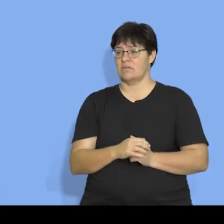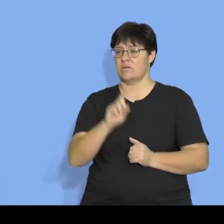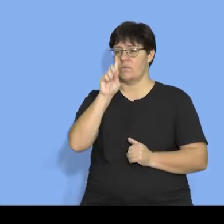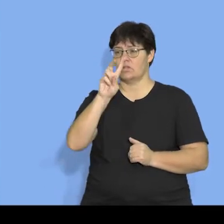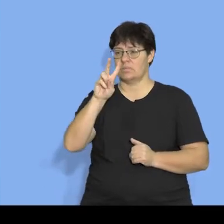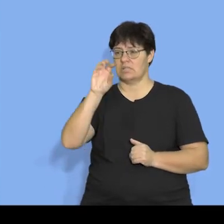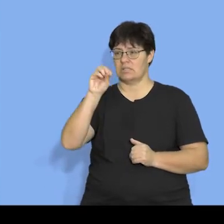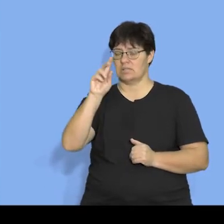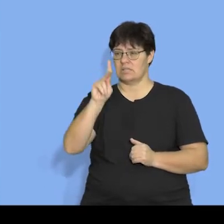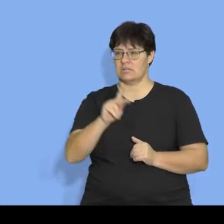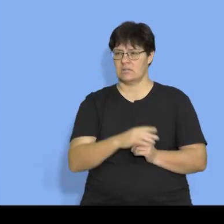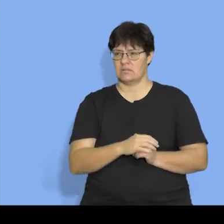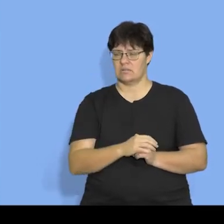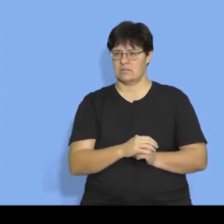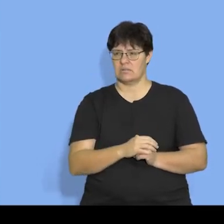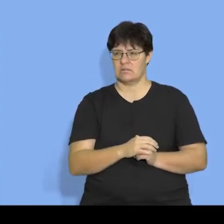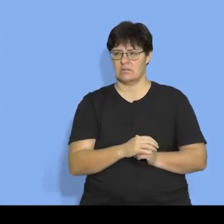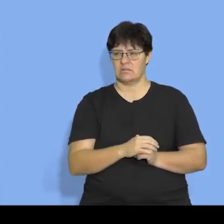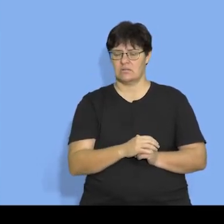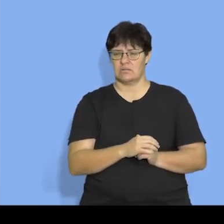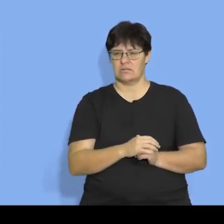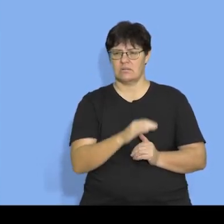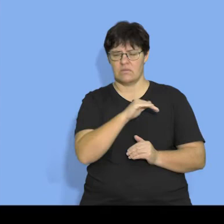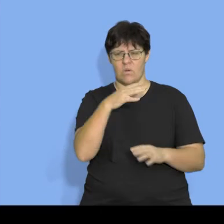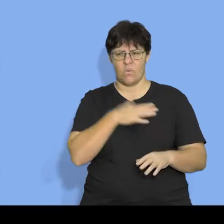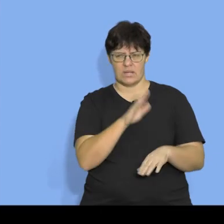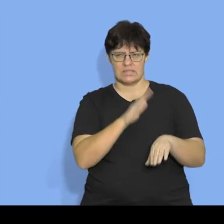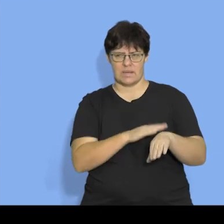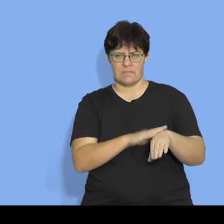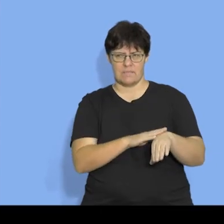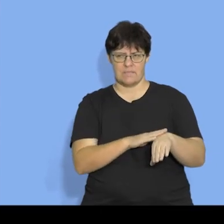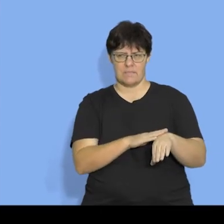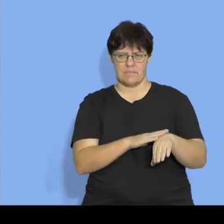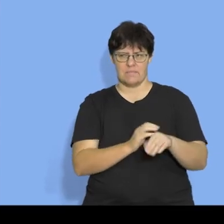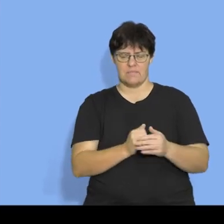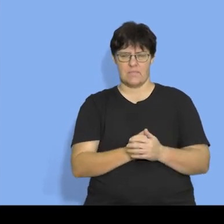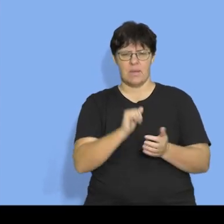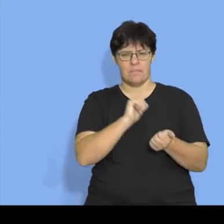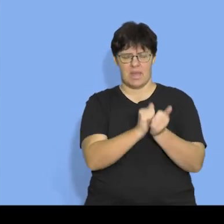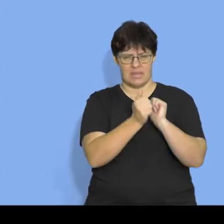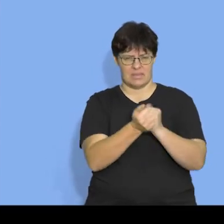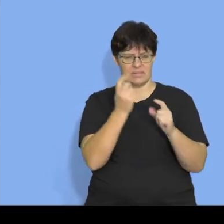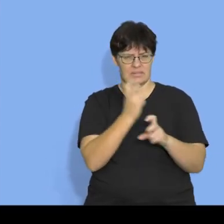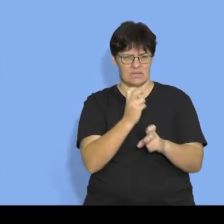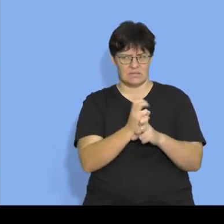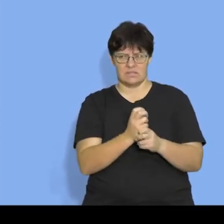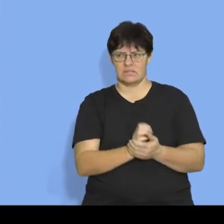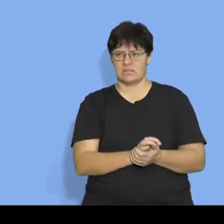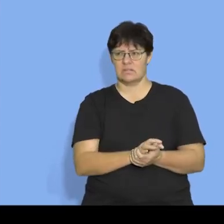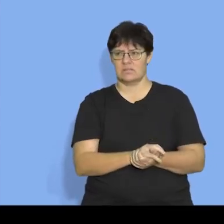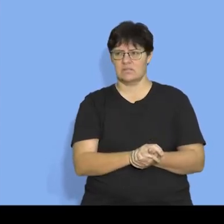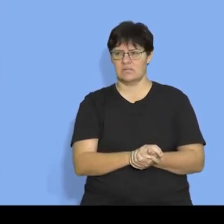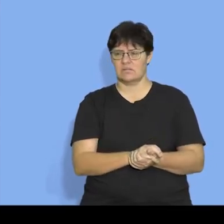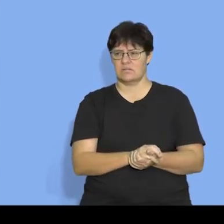120 kilometers. We want time. Now this one's a little more tricky in terms of the maths, but what we're going to do